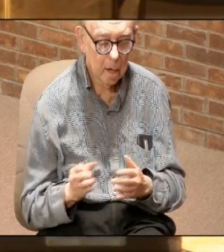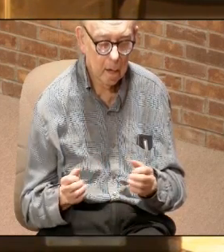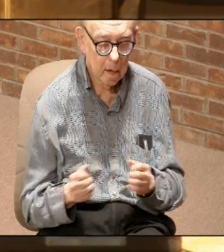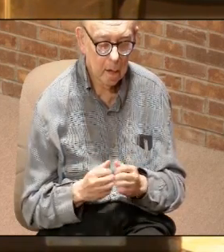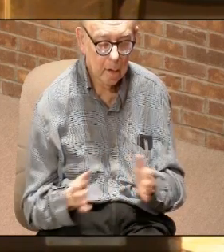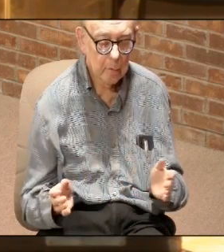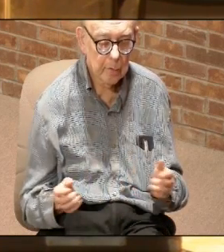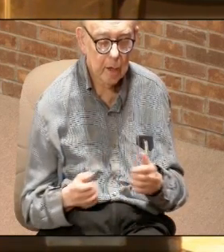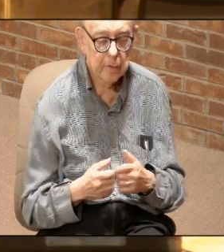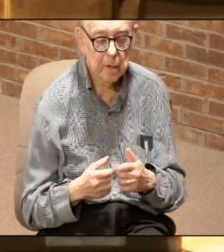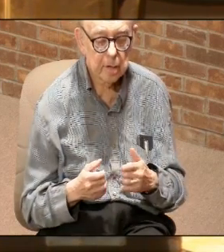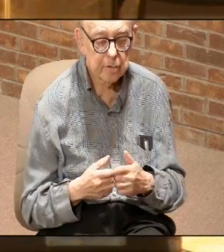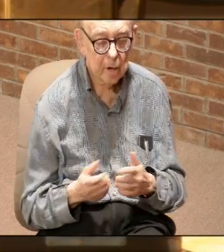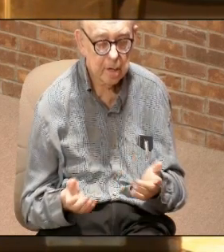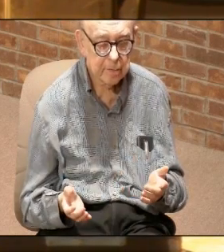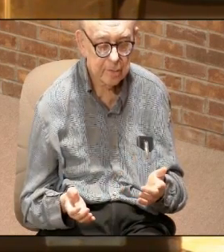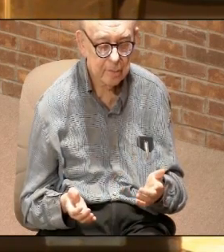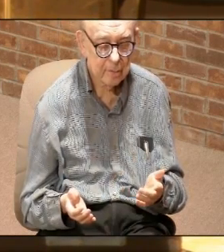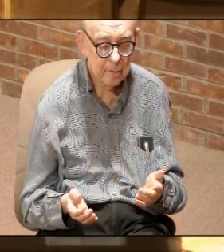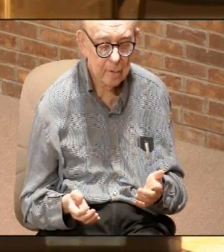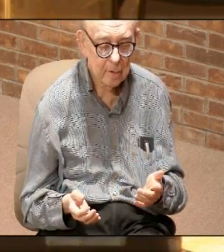the electronics.